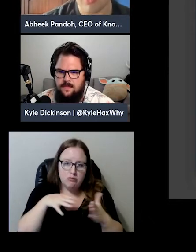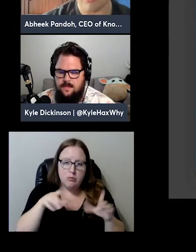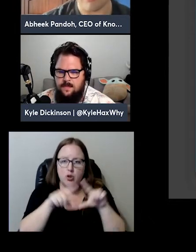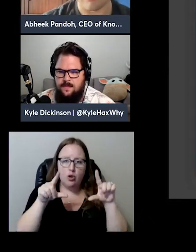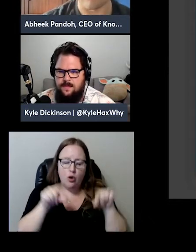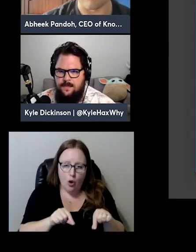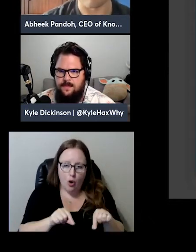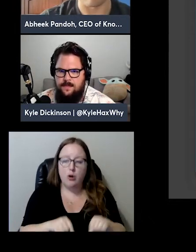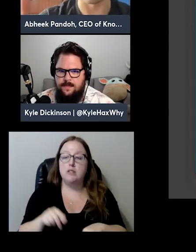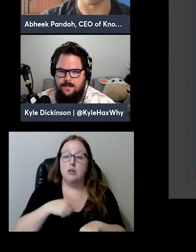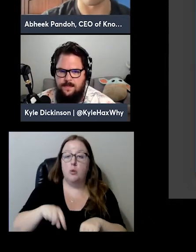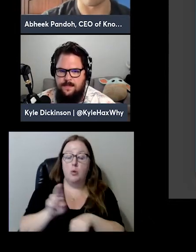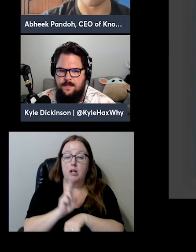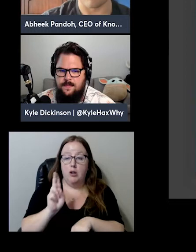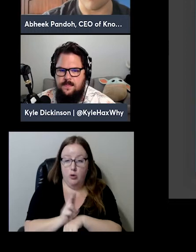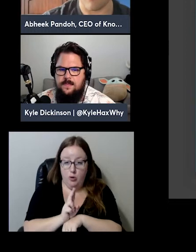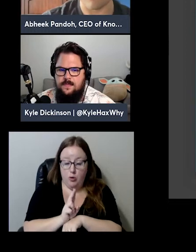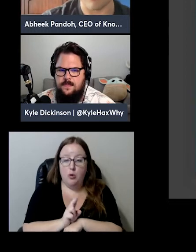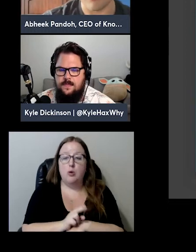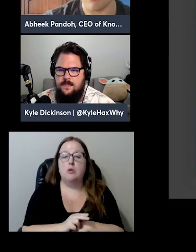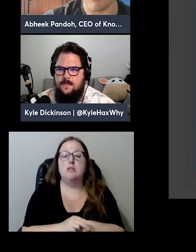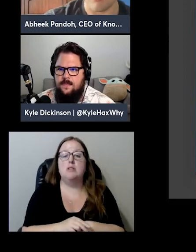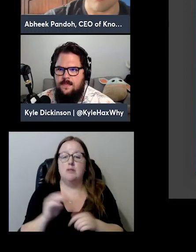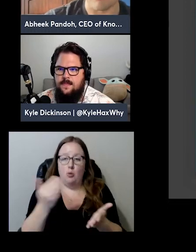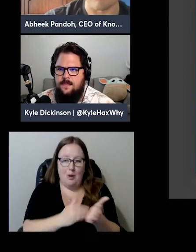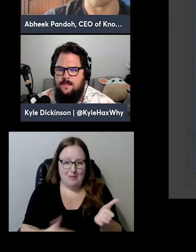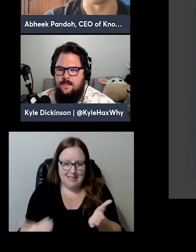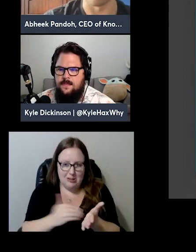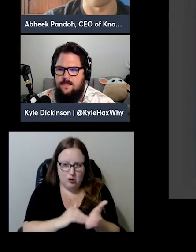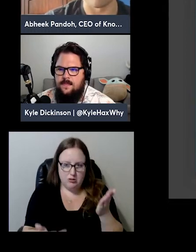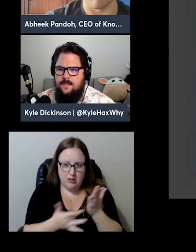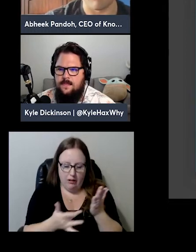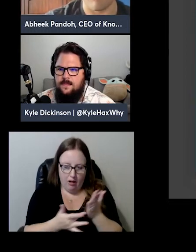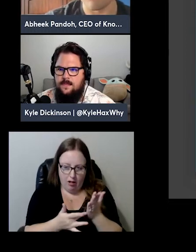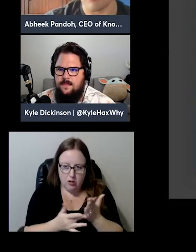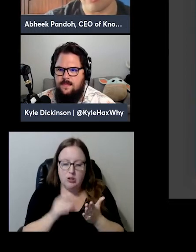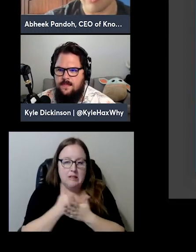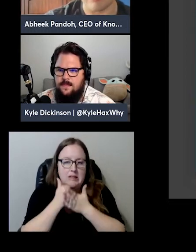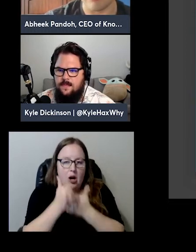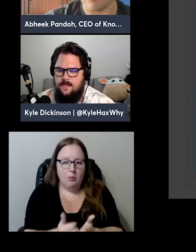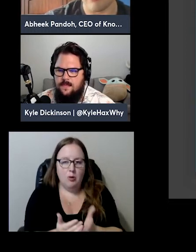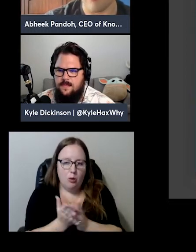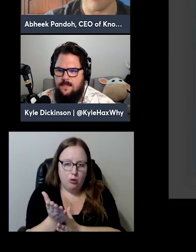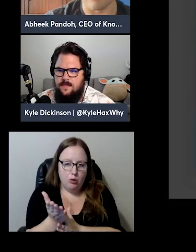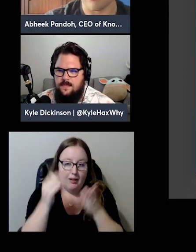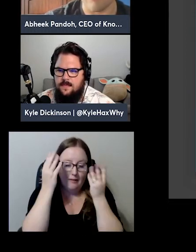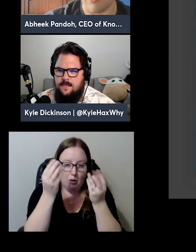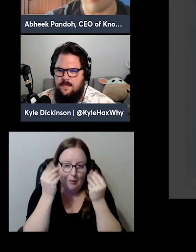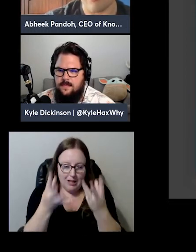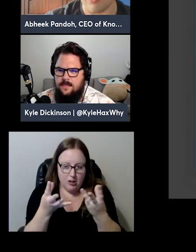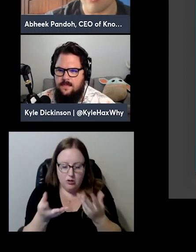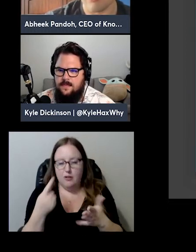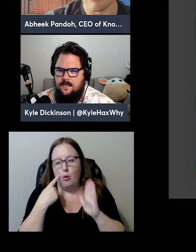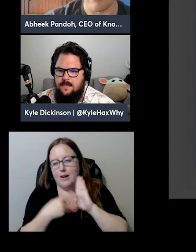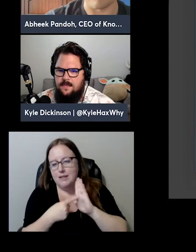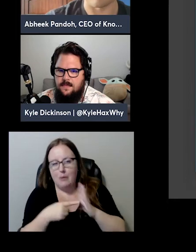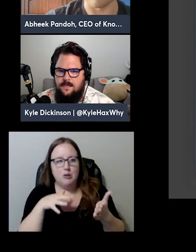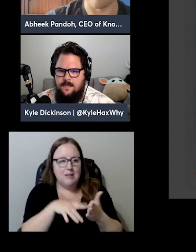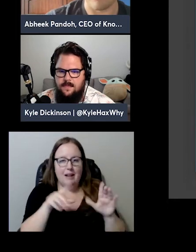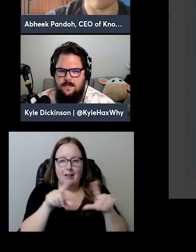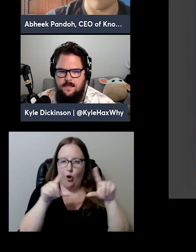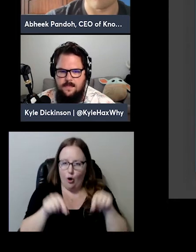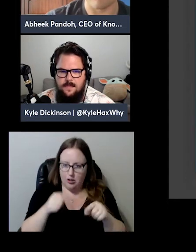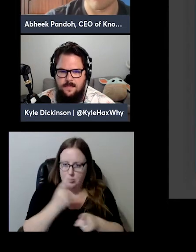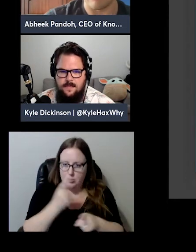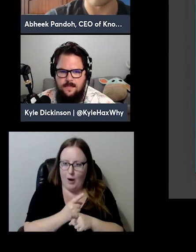used sort of spaced repetition technology to help you go through the material. So like, let's say I wanted to study flashcards, right? I click